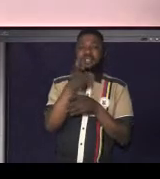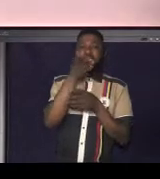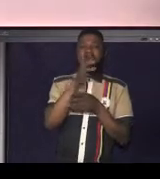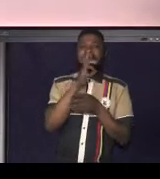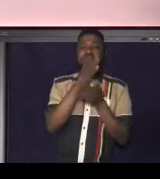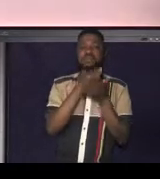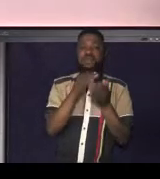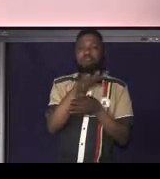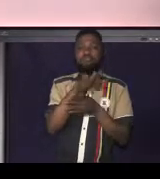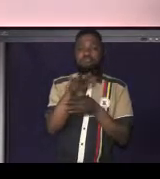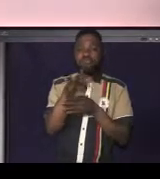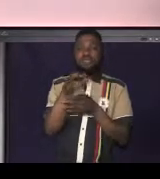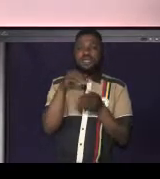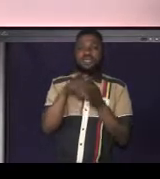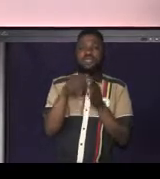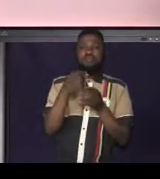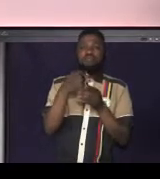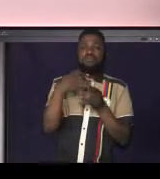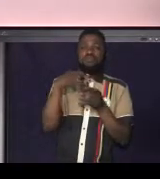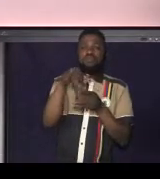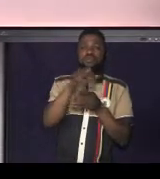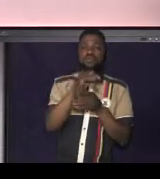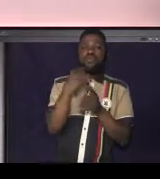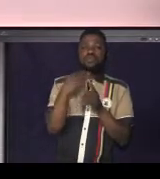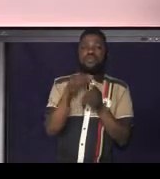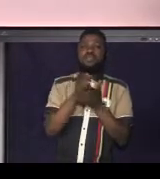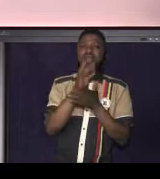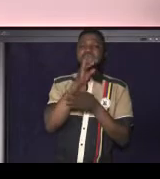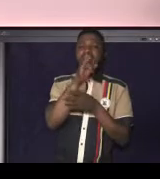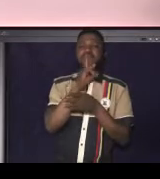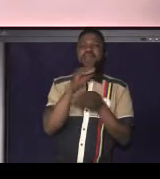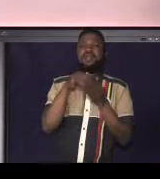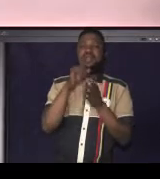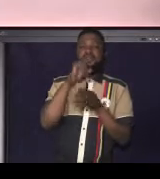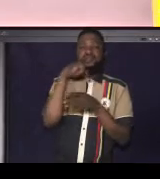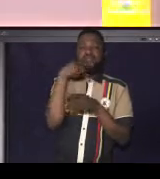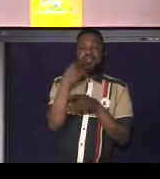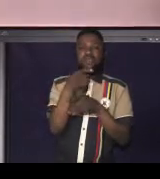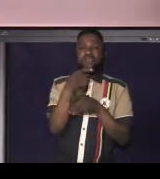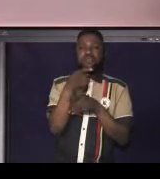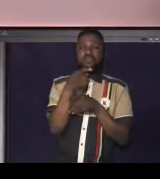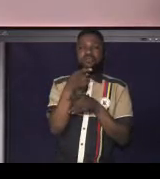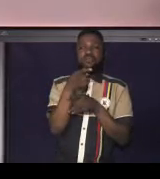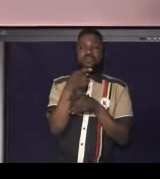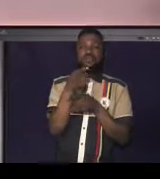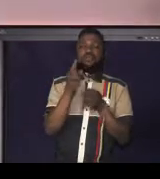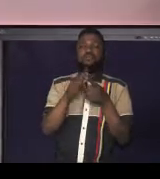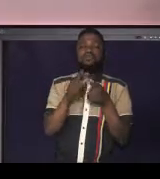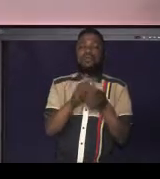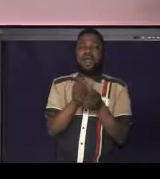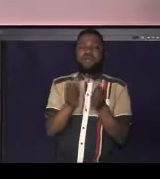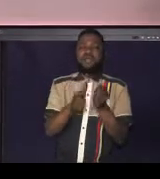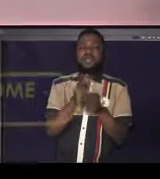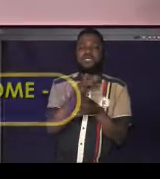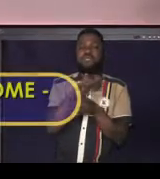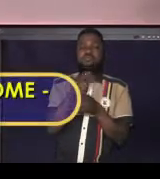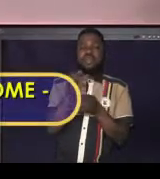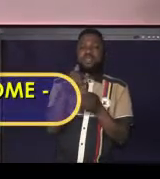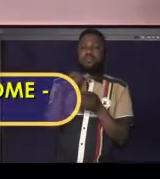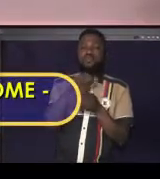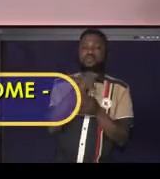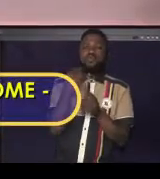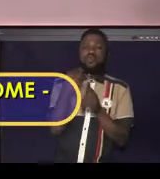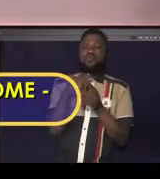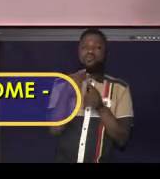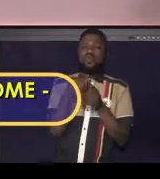there are some letters in those words that are silent in pronunciation. To avoid spelling